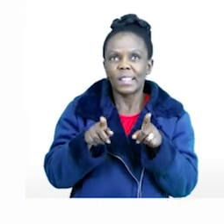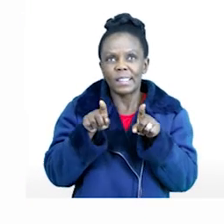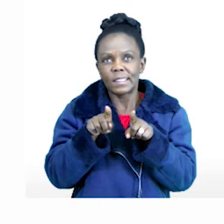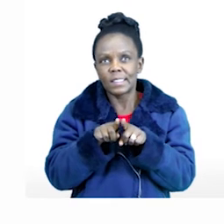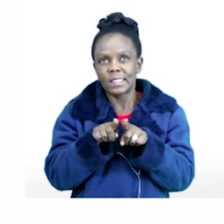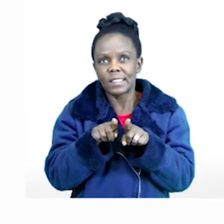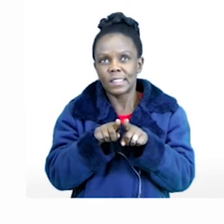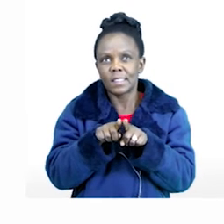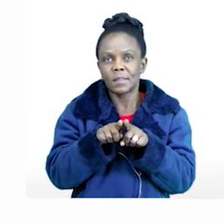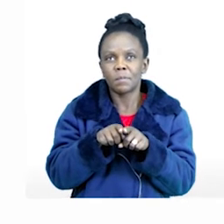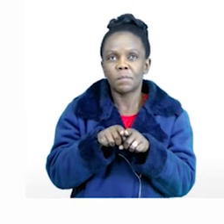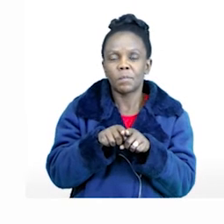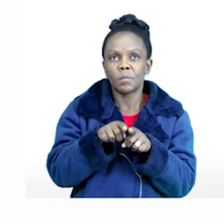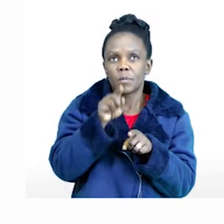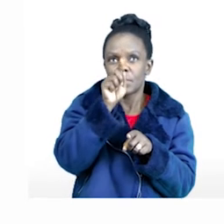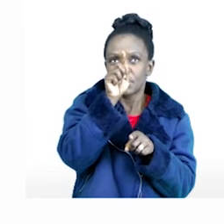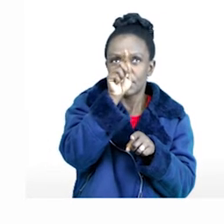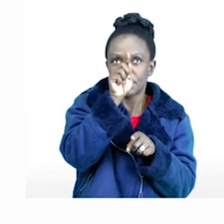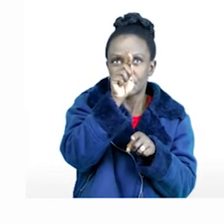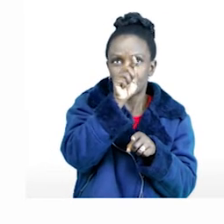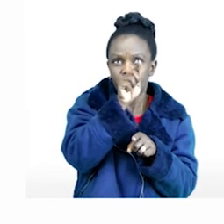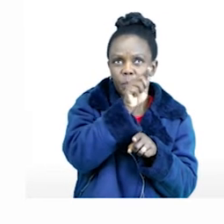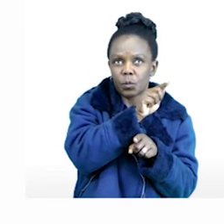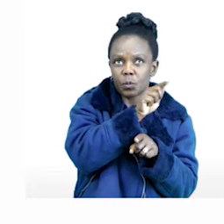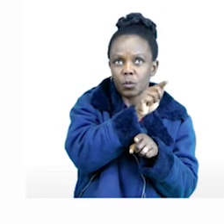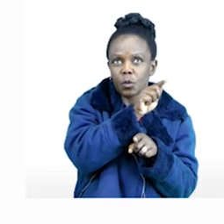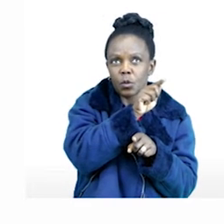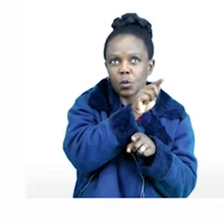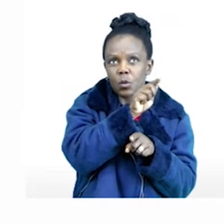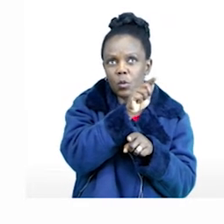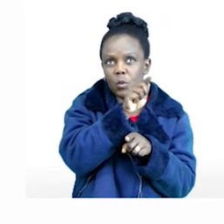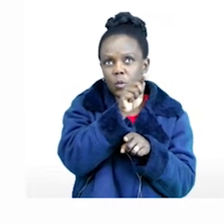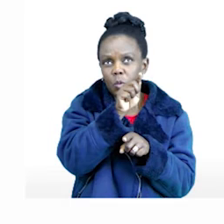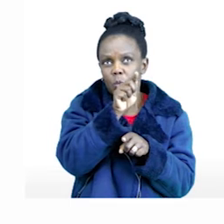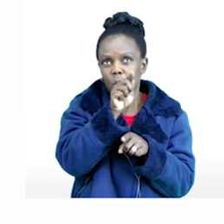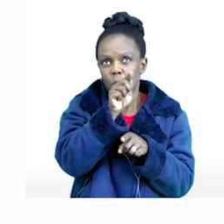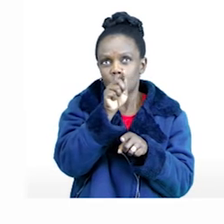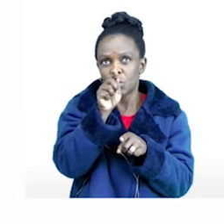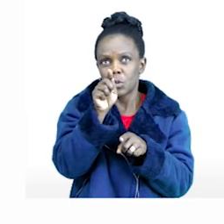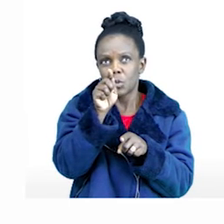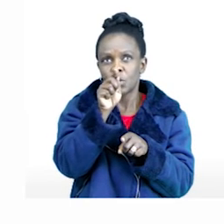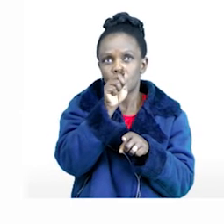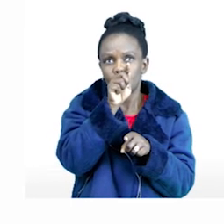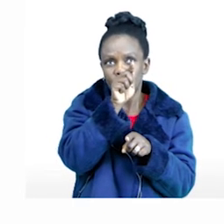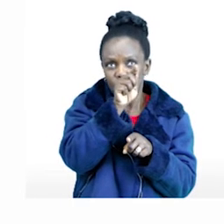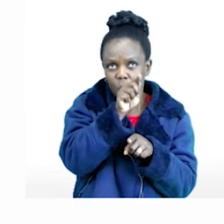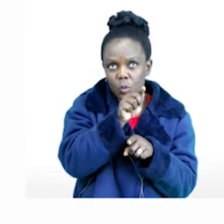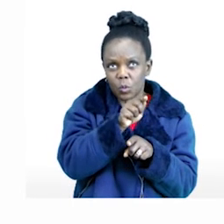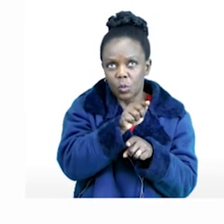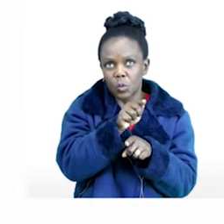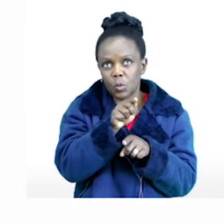You can see that we started at the top just like on the board, and every dot that we connected is the